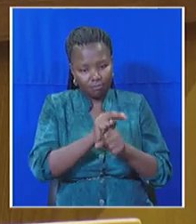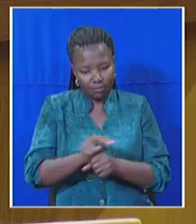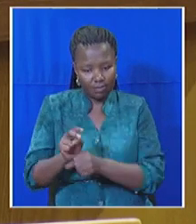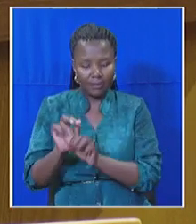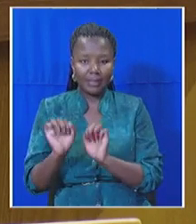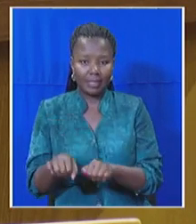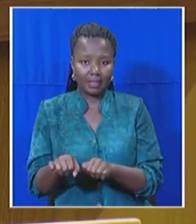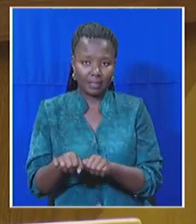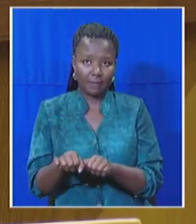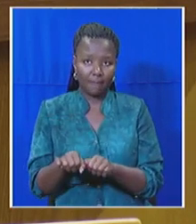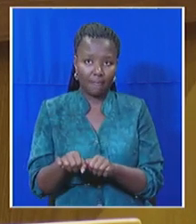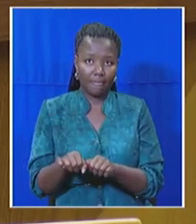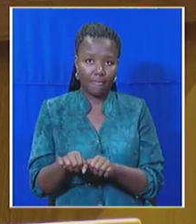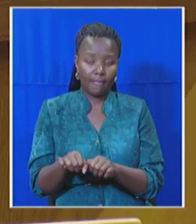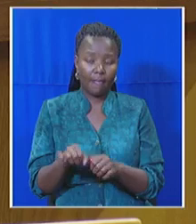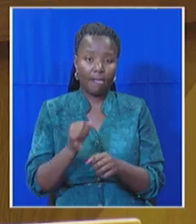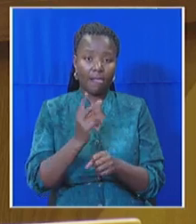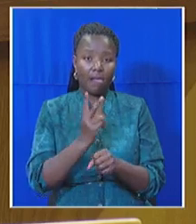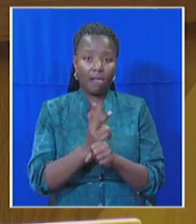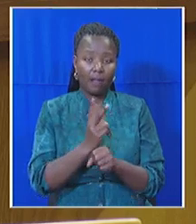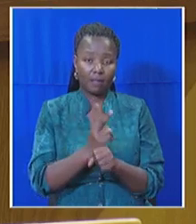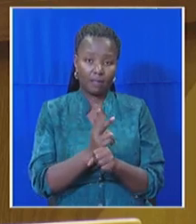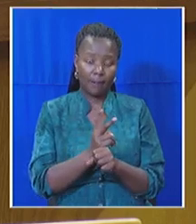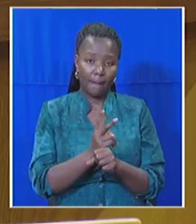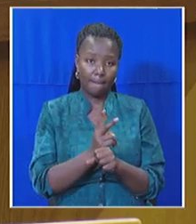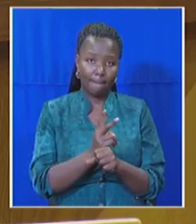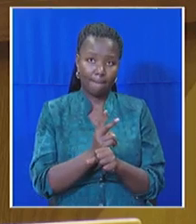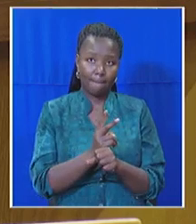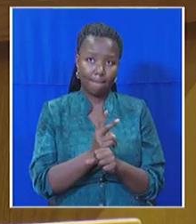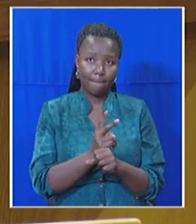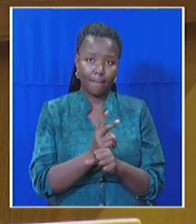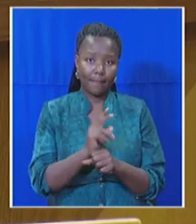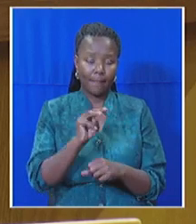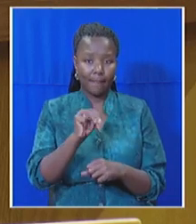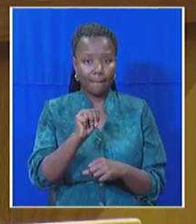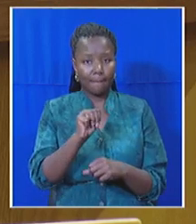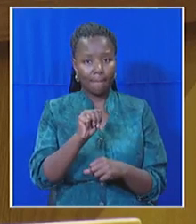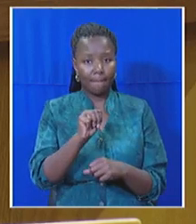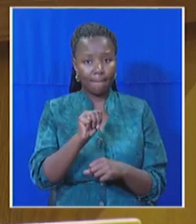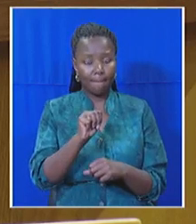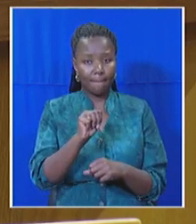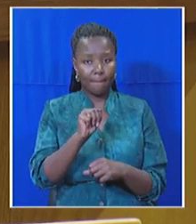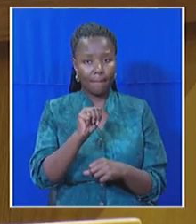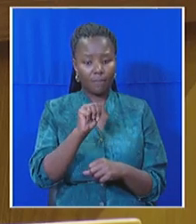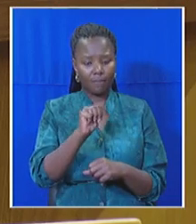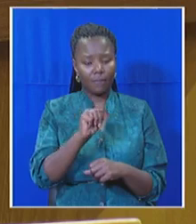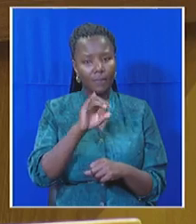closely. With regards to MIG, Municipal Infrastructure